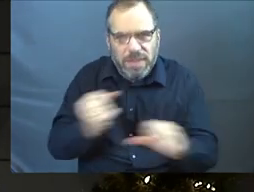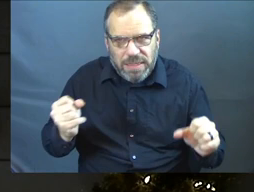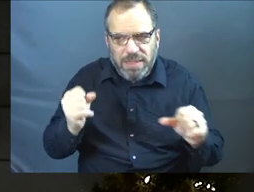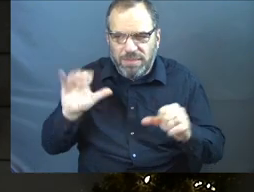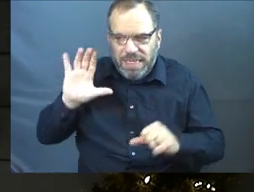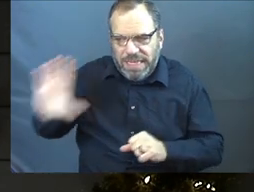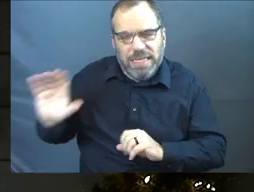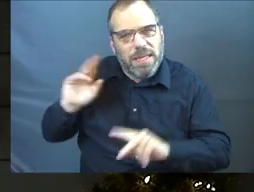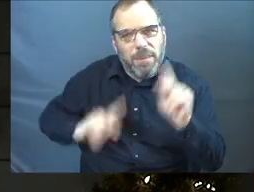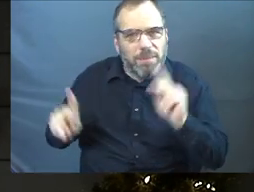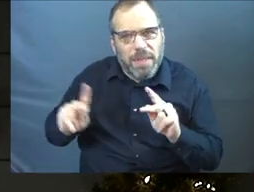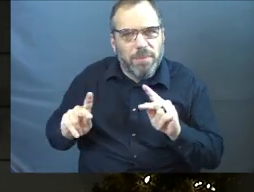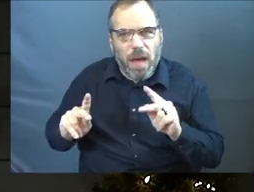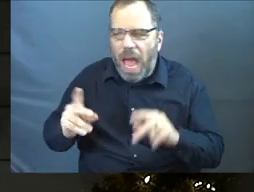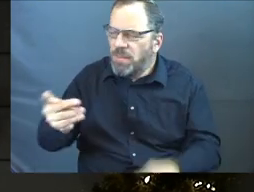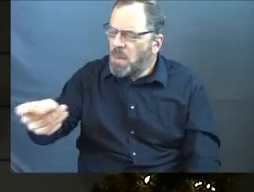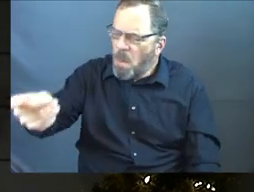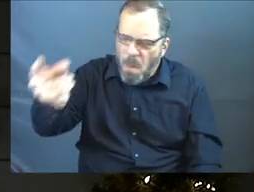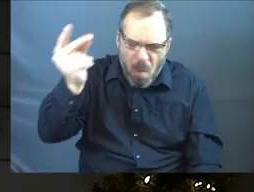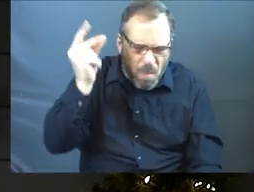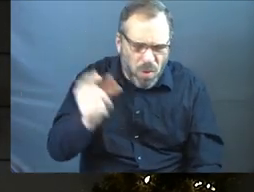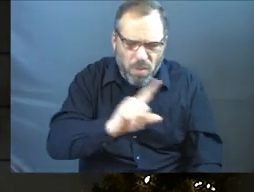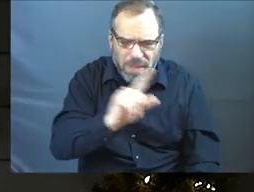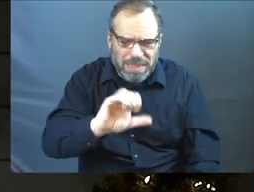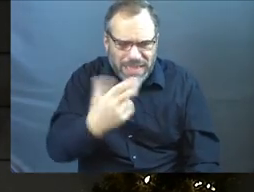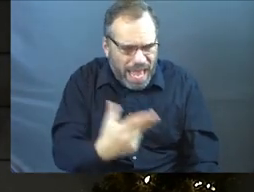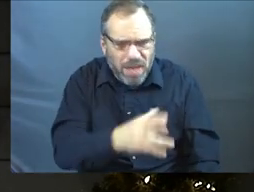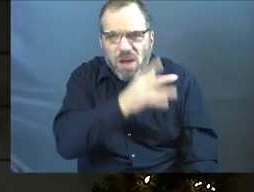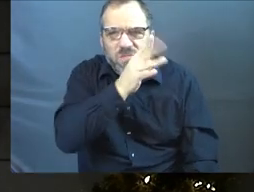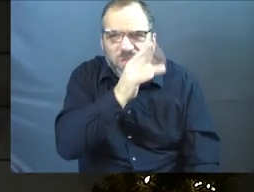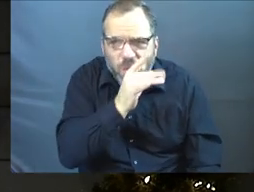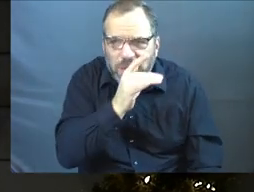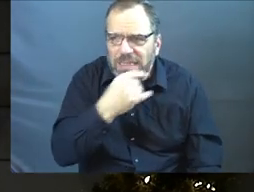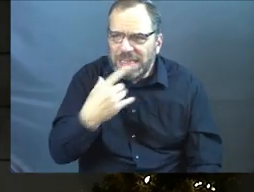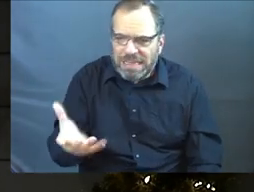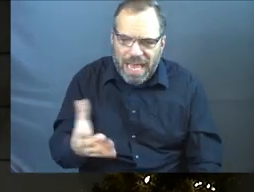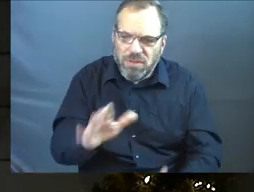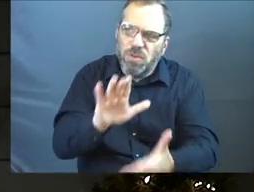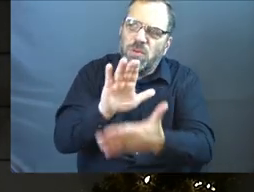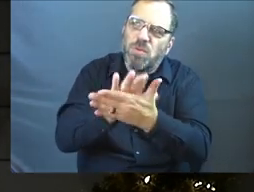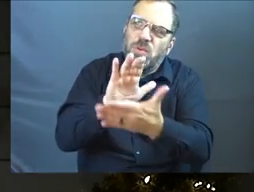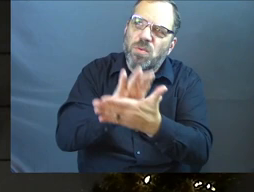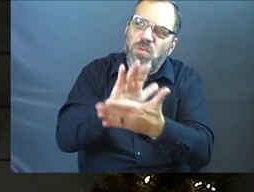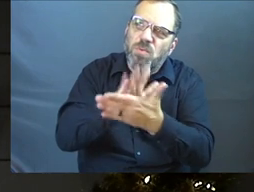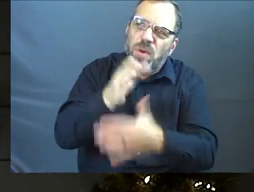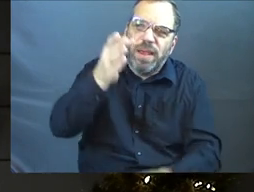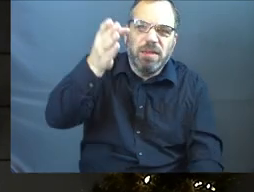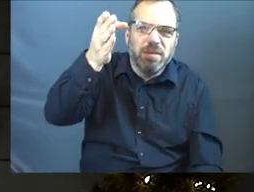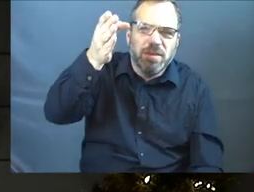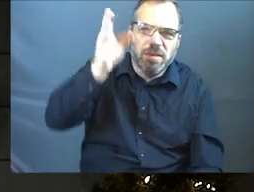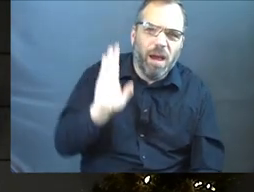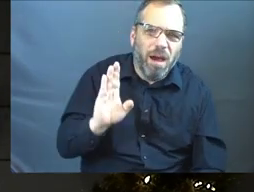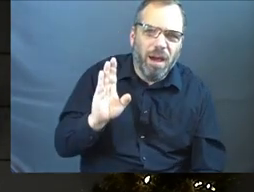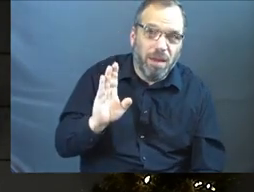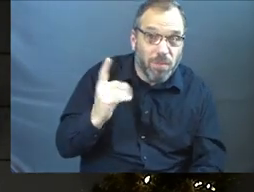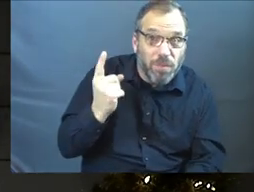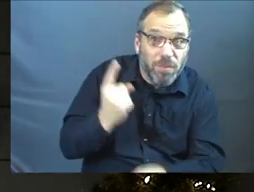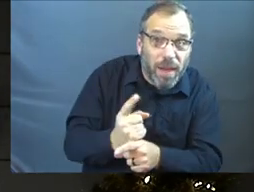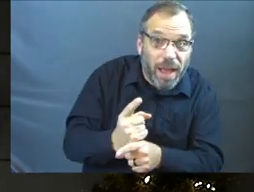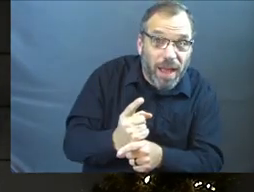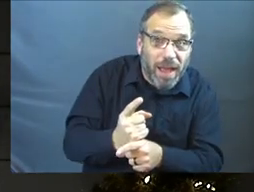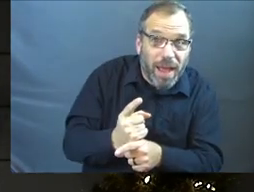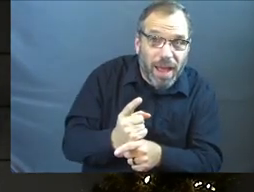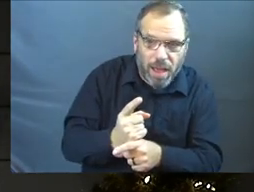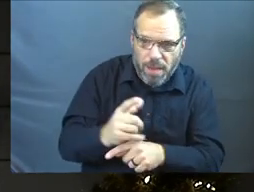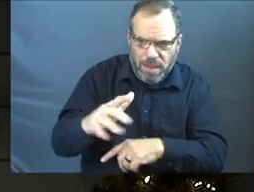redeemed his people. Off the bat, again, Zach gets his voice back and he goes, praise God, right? He